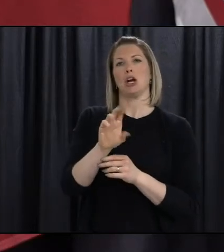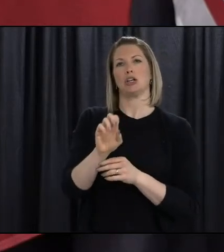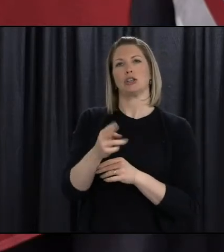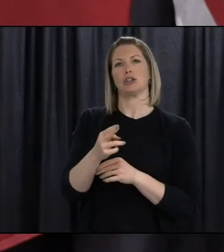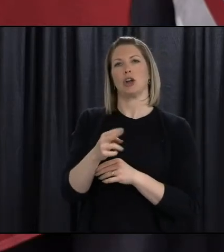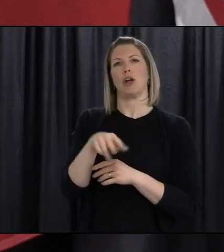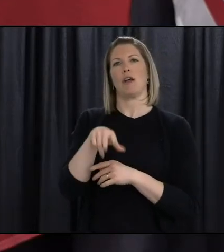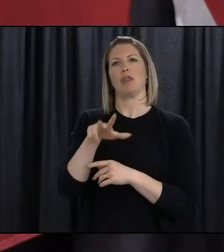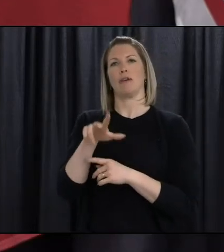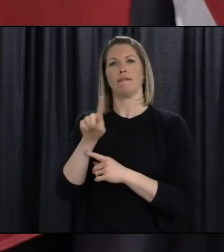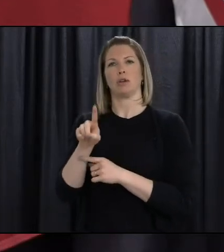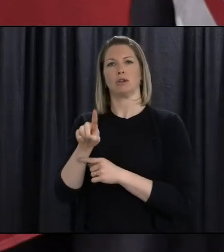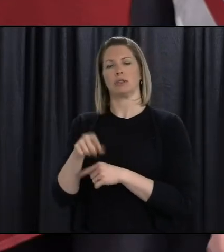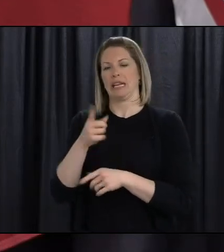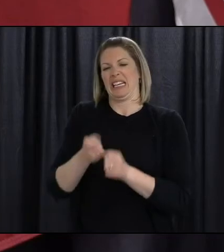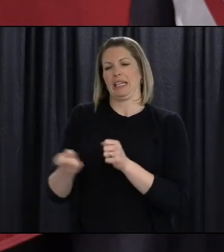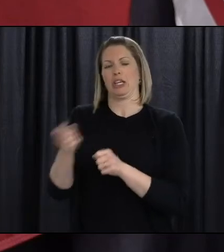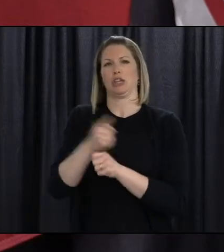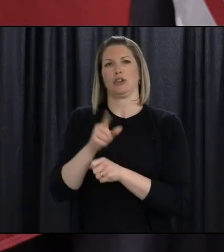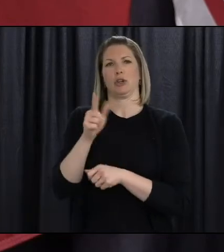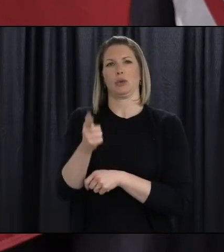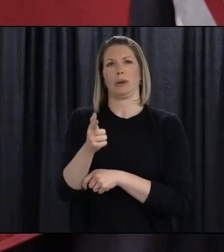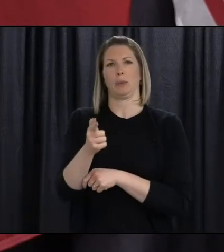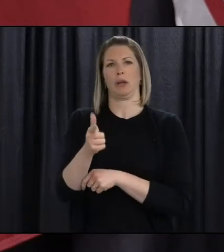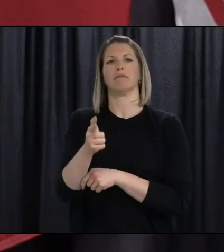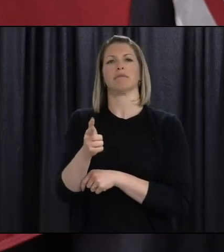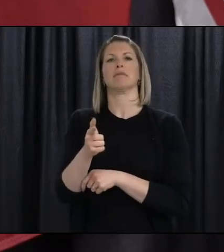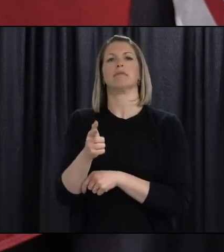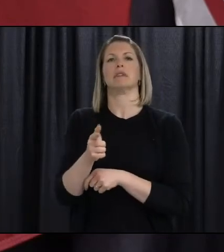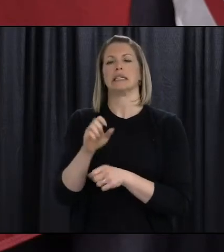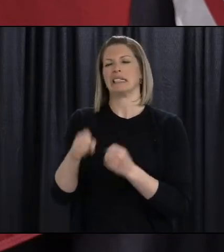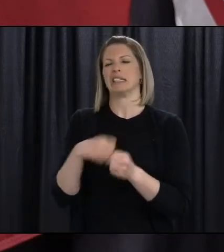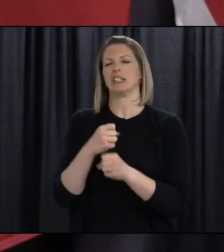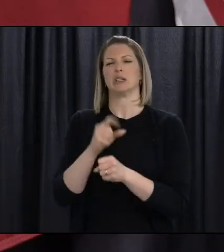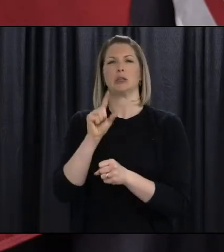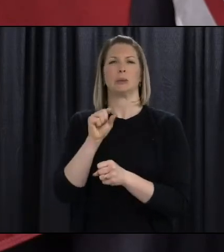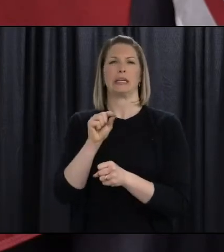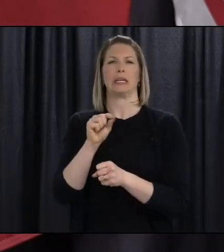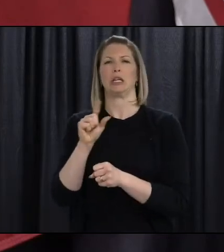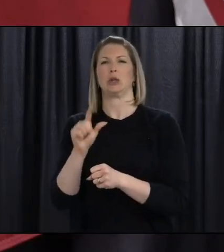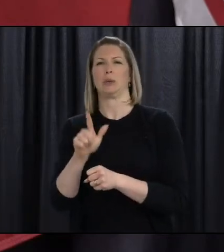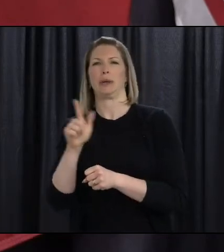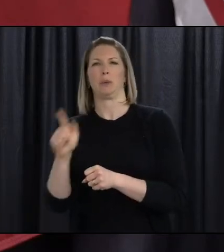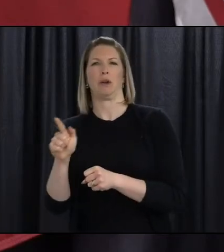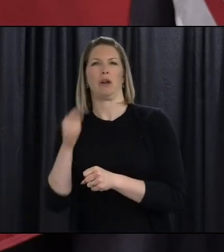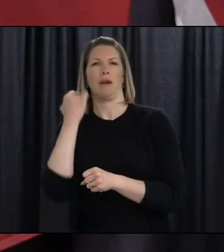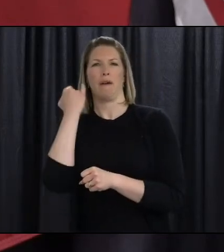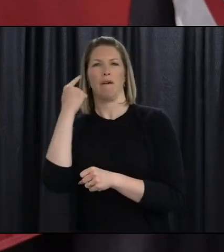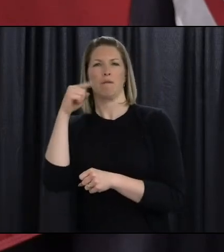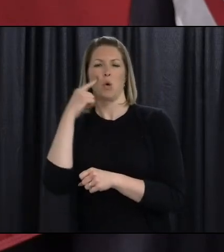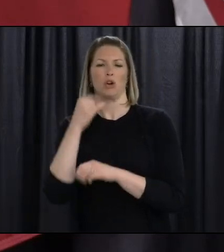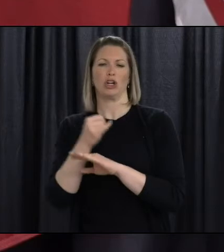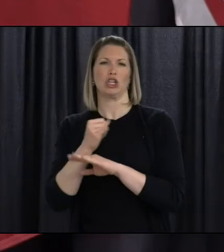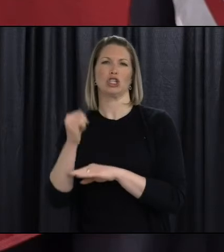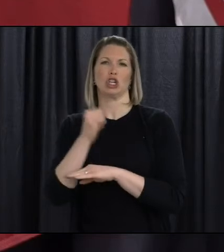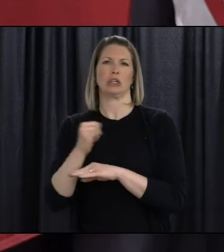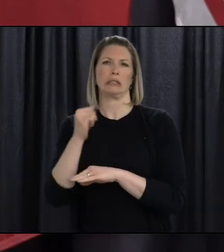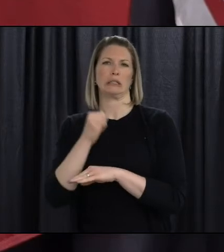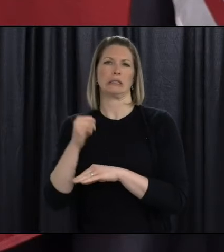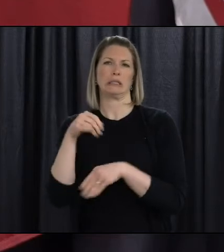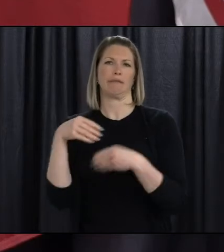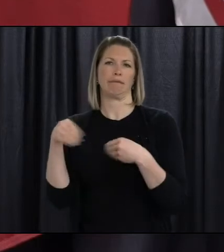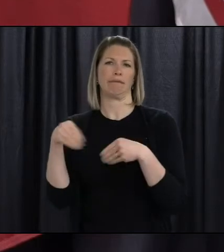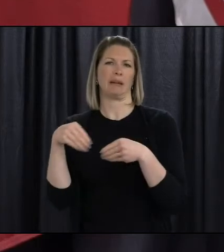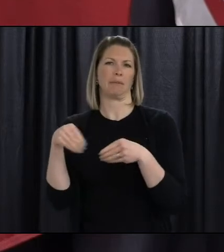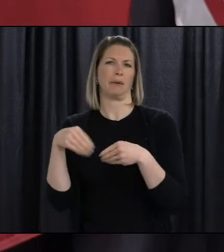providing employers with more flexibility to pay. For those that are interested in safety training certificates, if they're